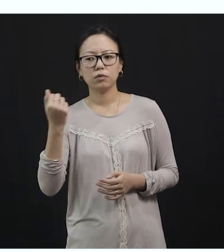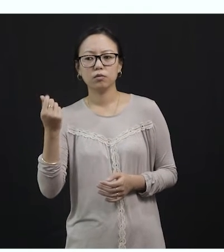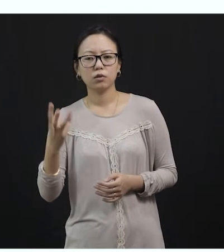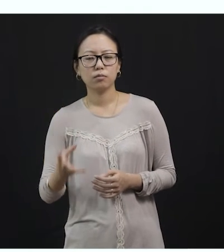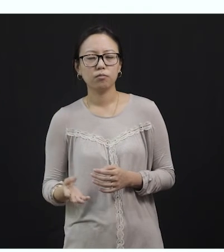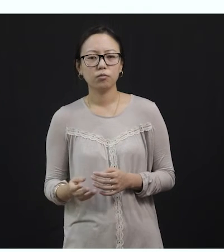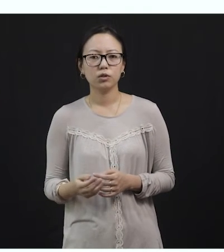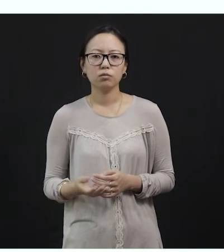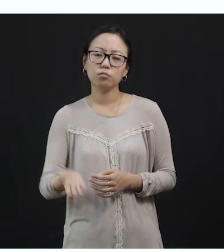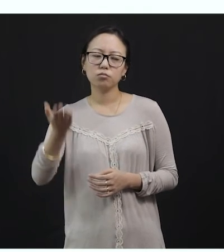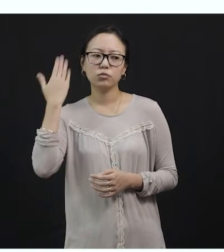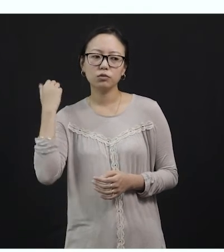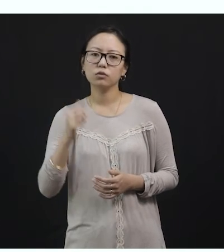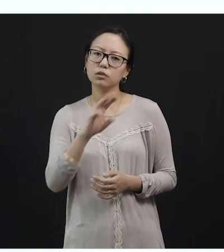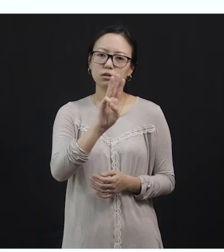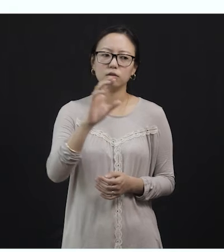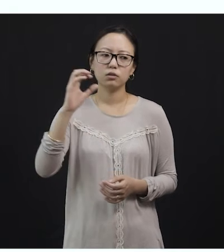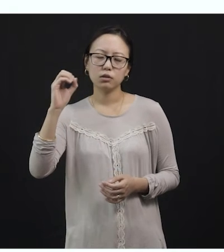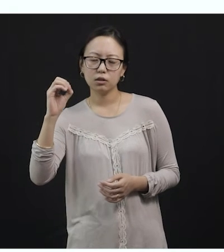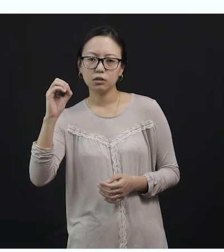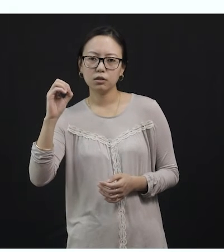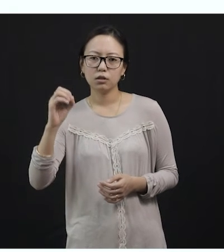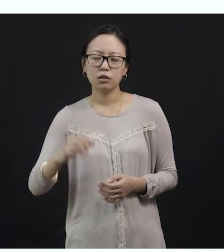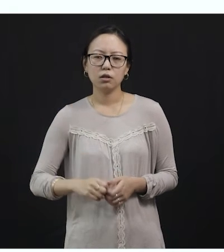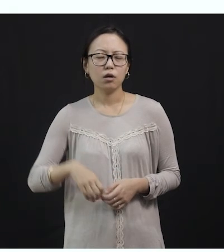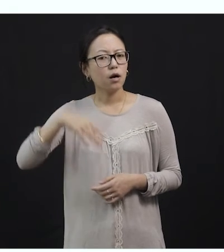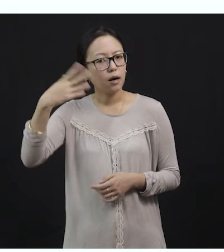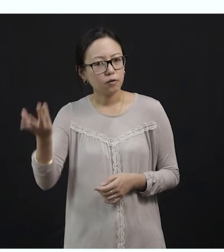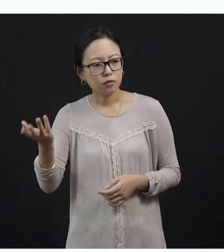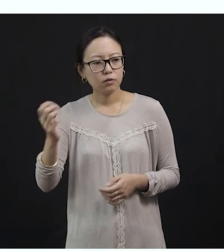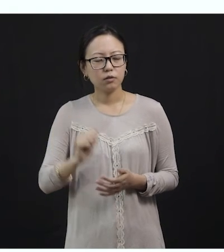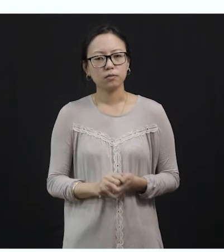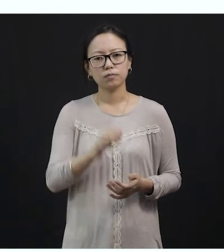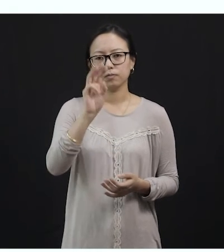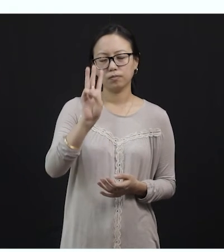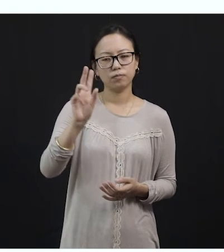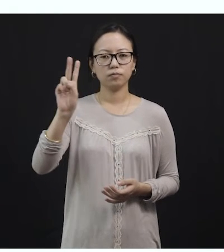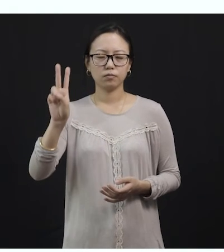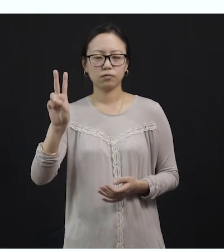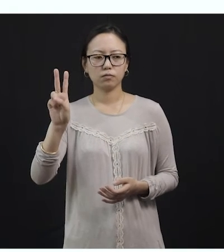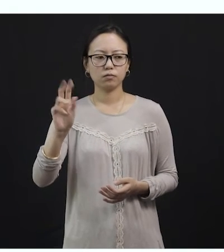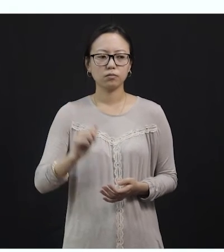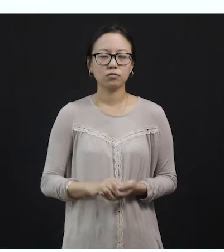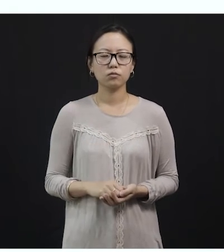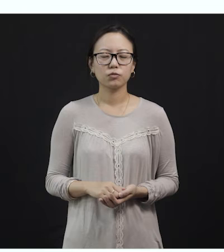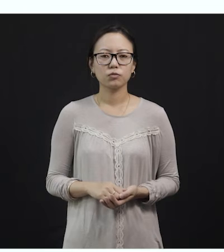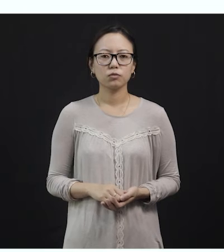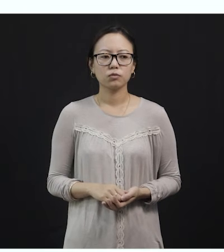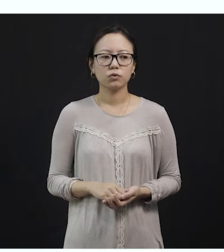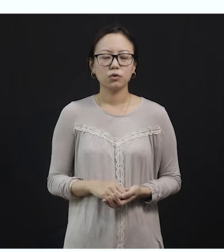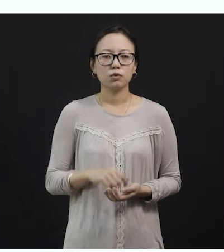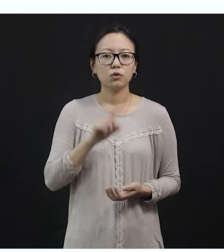like this. 30, 31. And after 31 comes 32. So we can say that